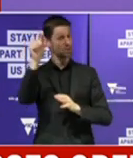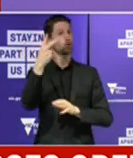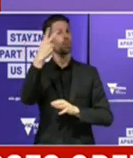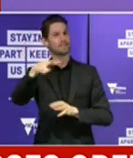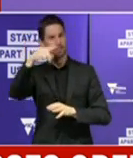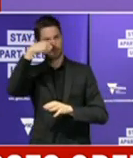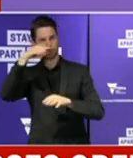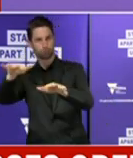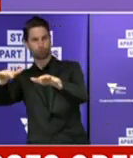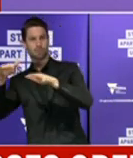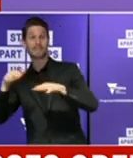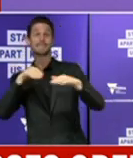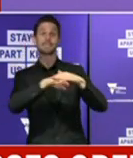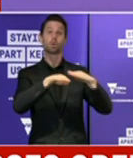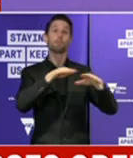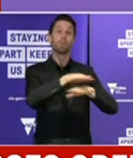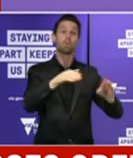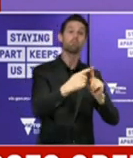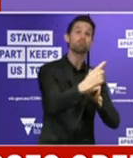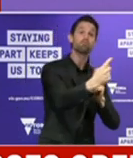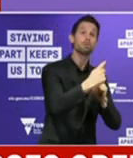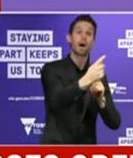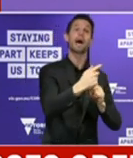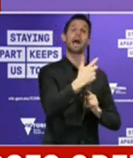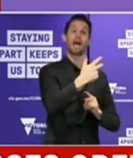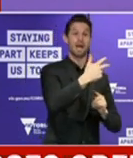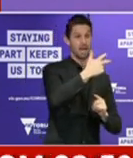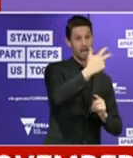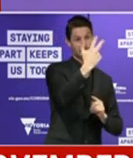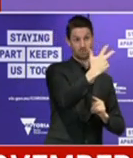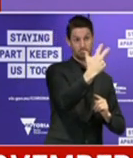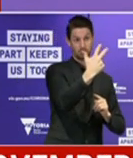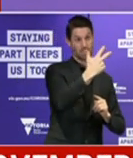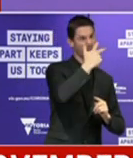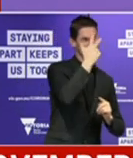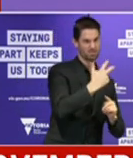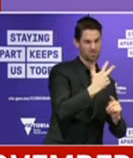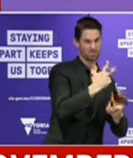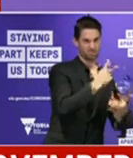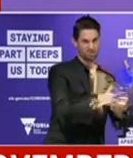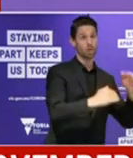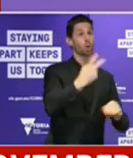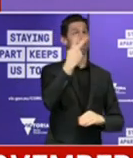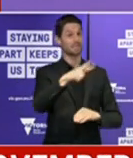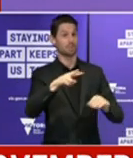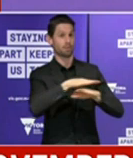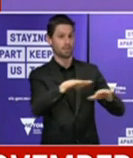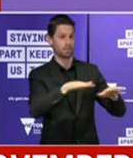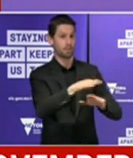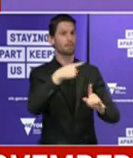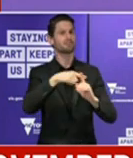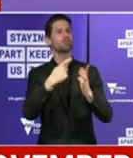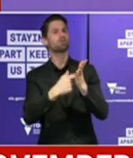people. Indoor pools are open for 18 and under, a maximum of 20 swimmers, and one-on-one hydrotherapy with